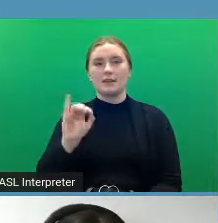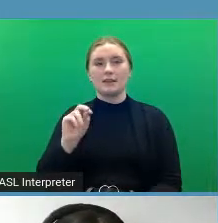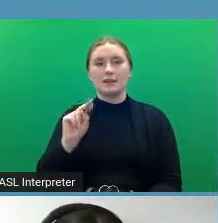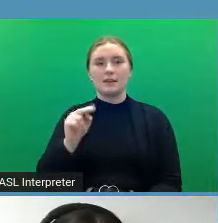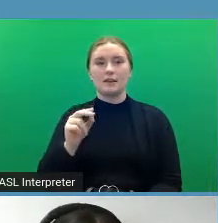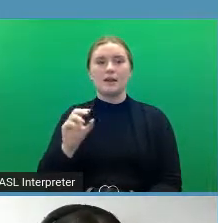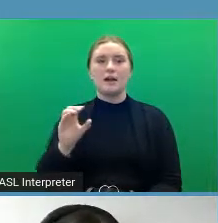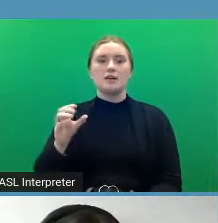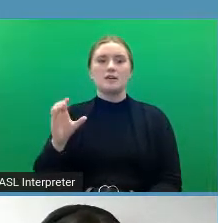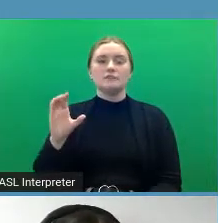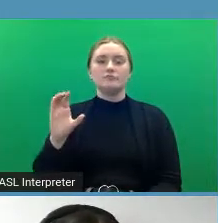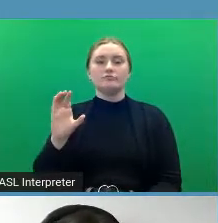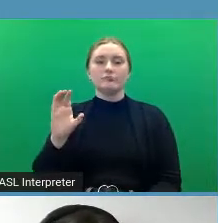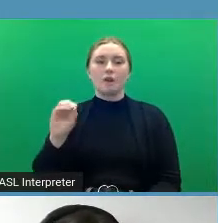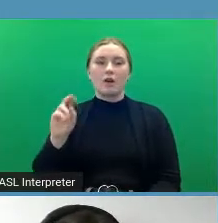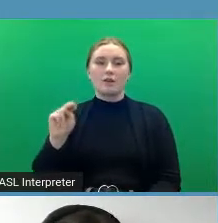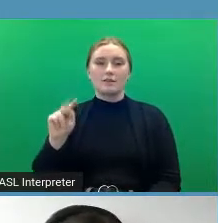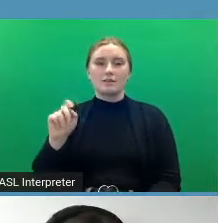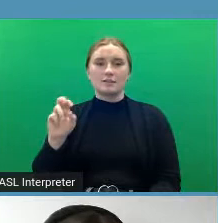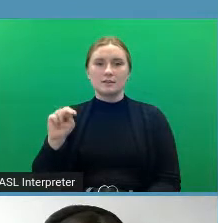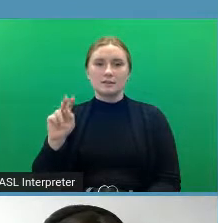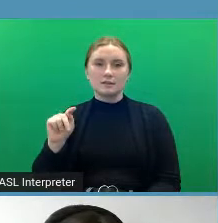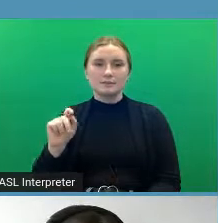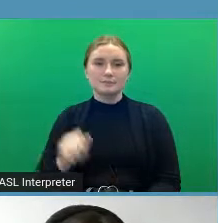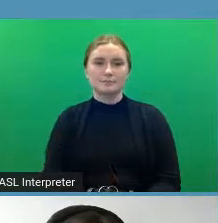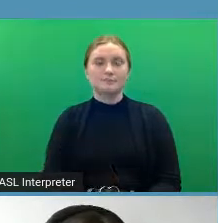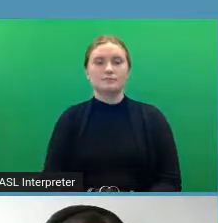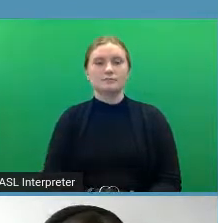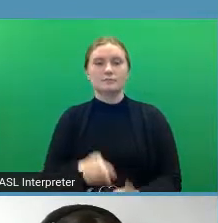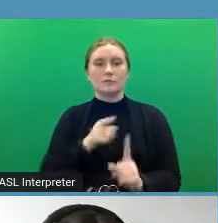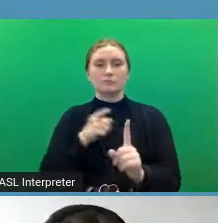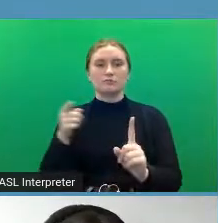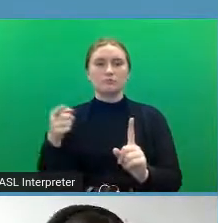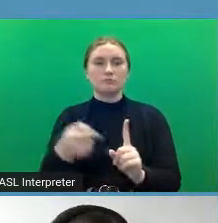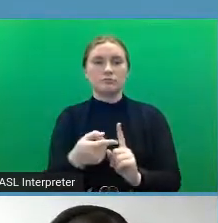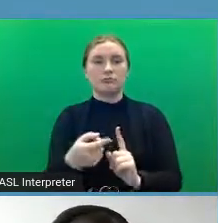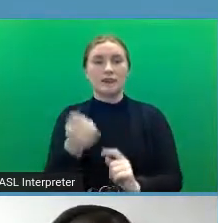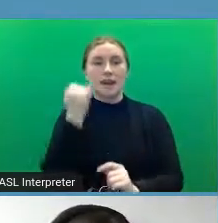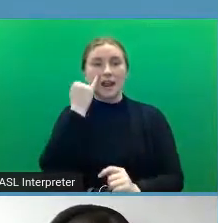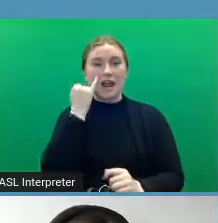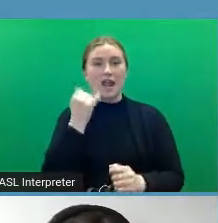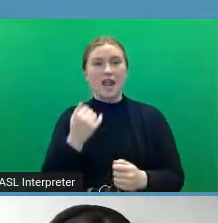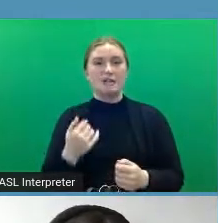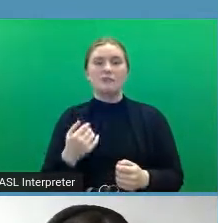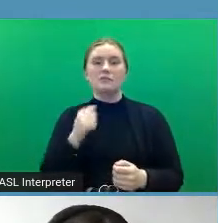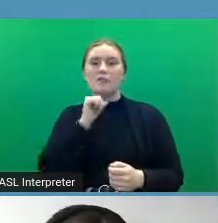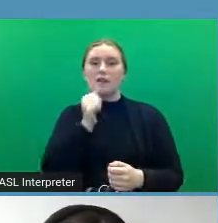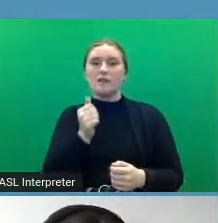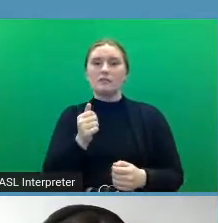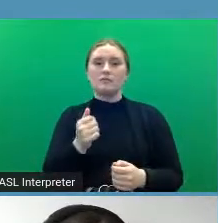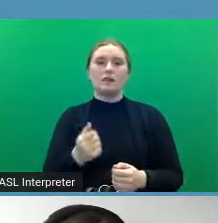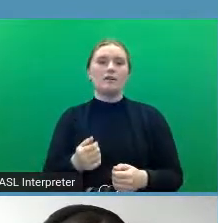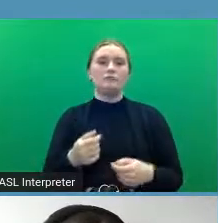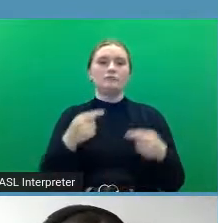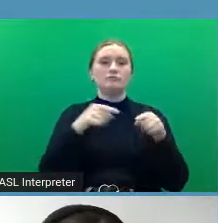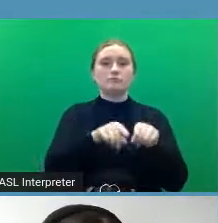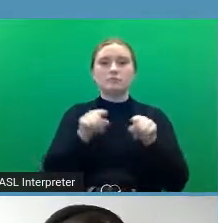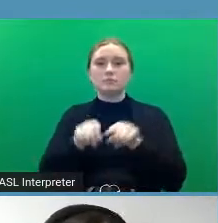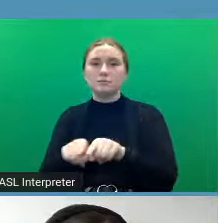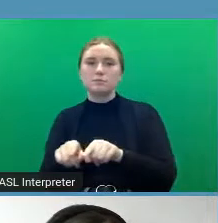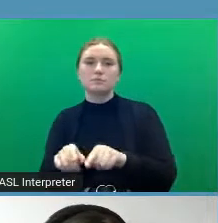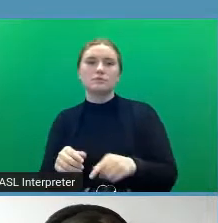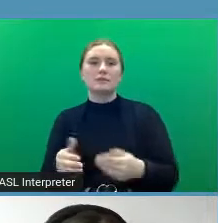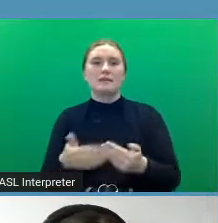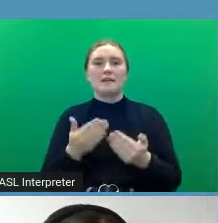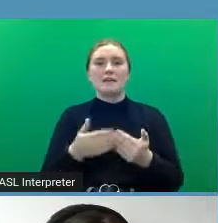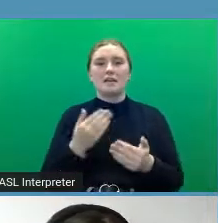when certain things can't necessarily be done or couldn't be done because there wasn't